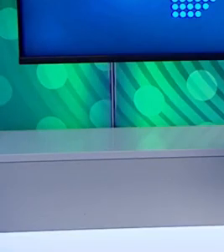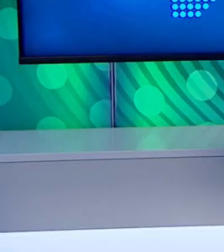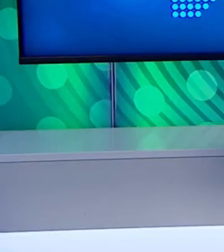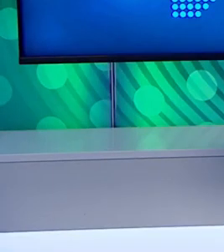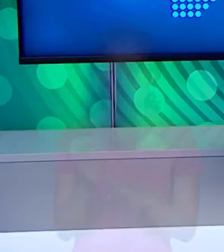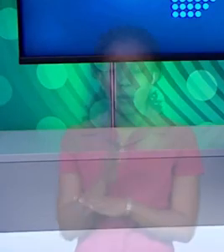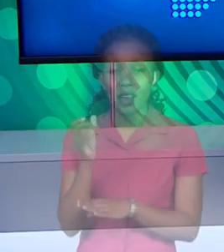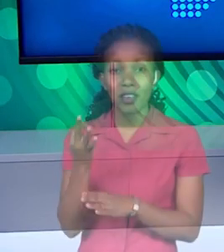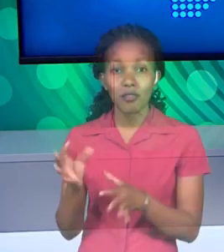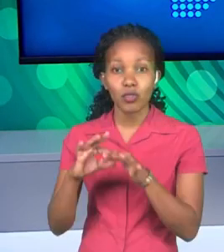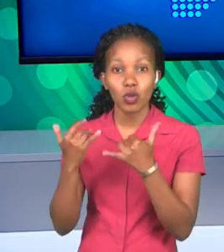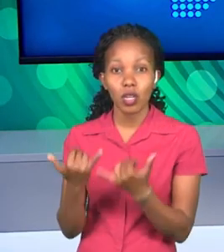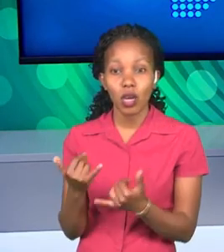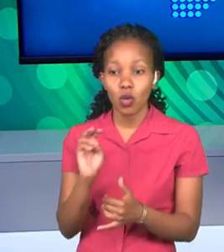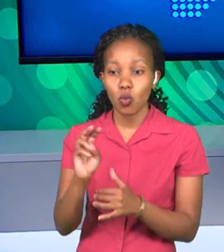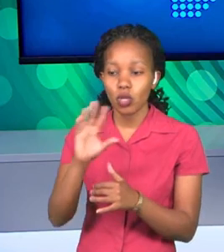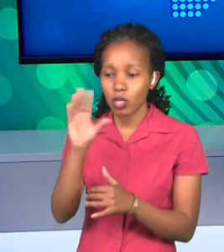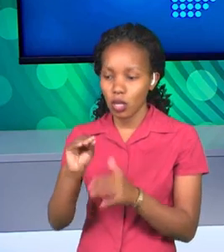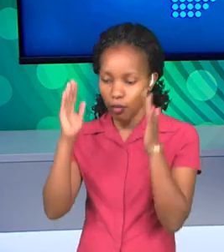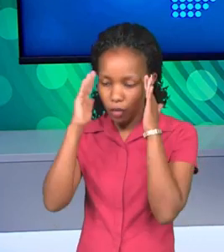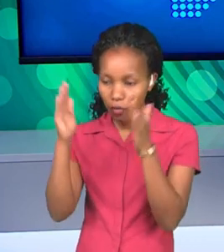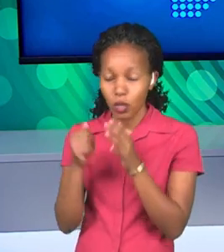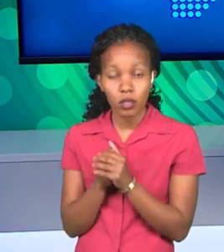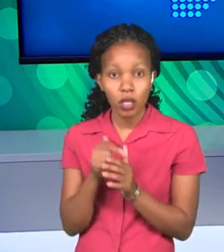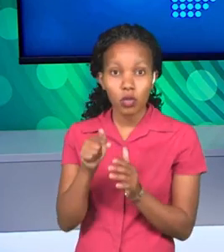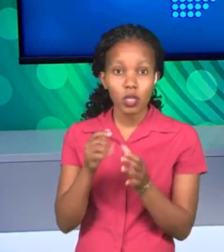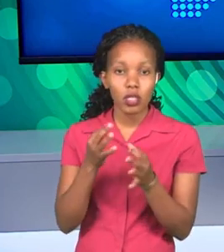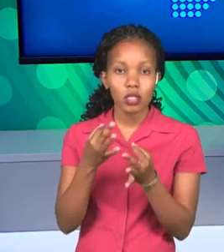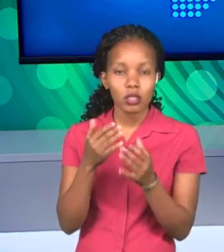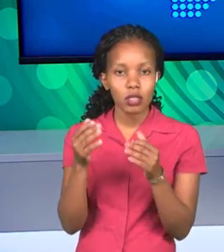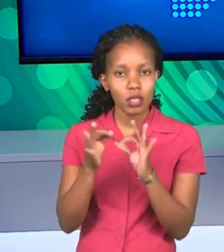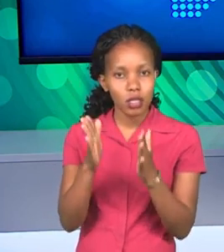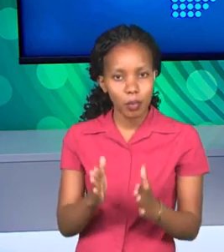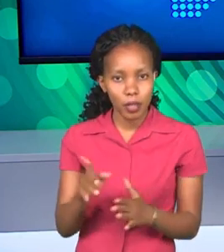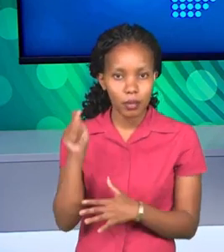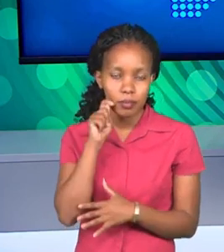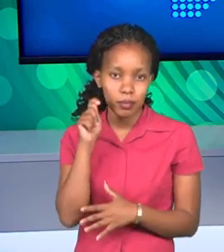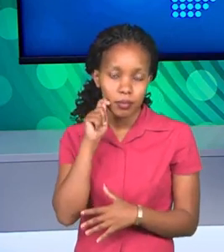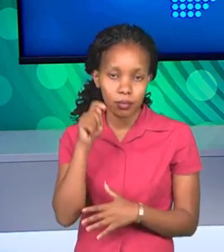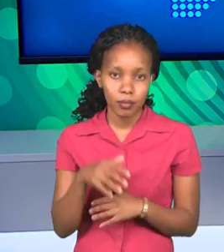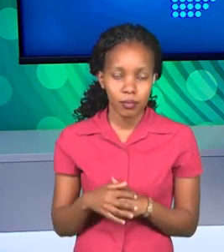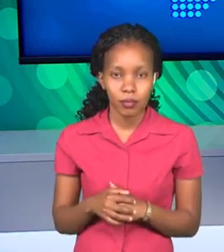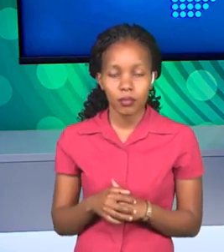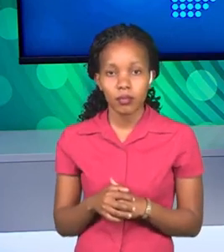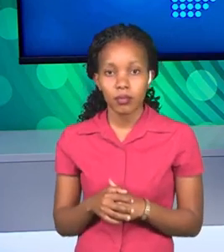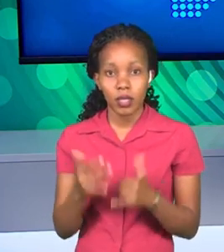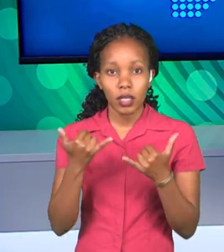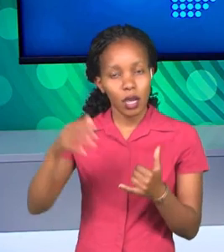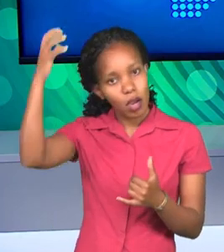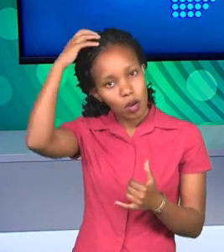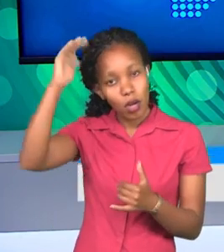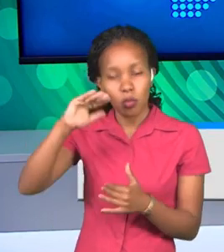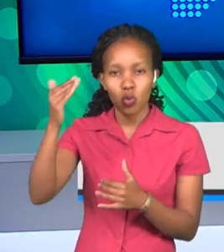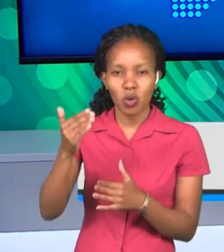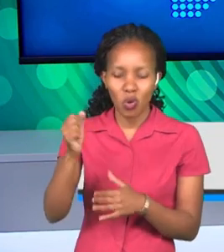Welcome back. In case you just joined us, you're watching Africa Focus. Today's sign language interpreter is Teresia Washira. Now, Lamu Town is